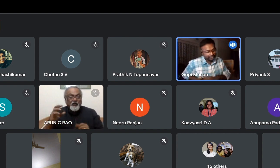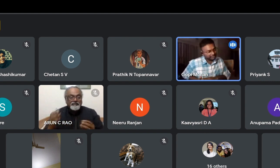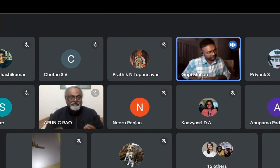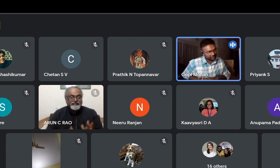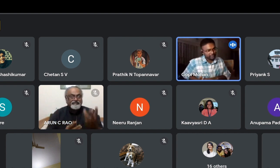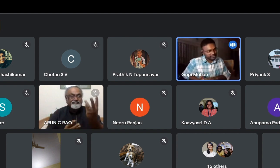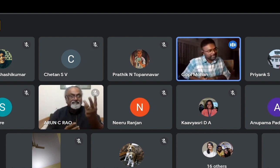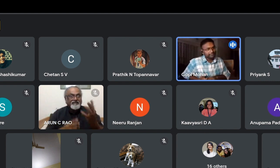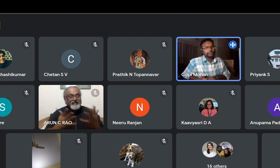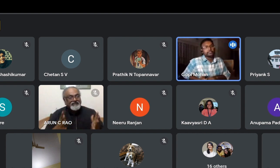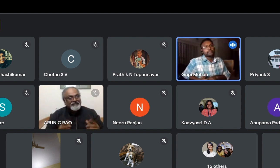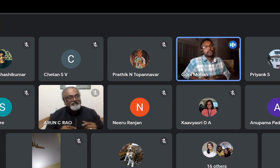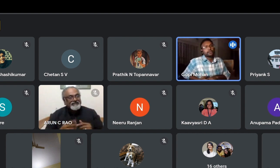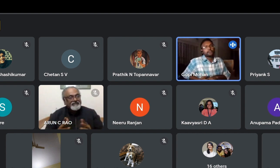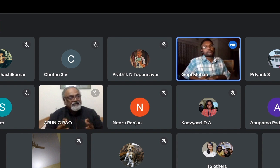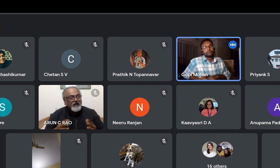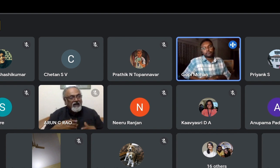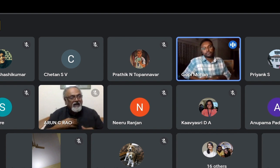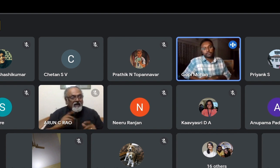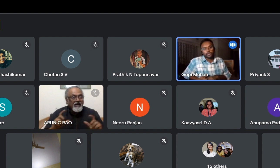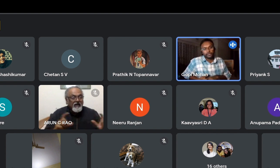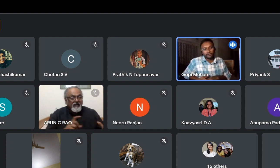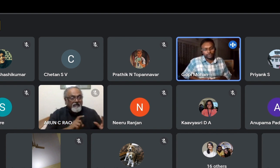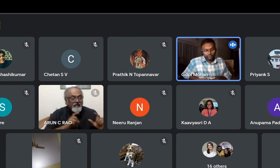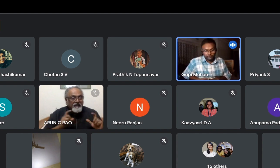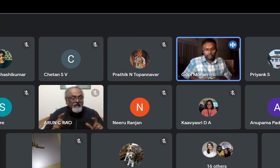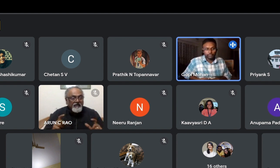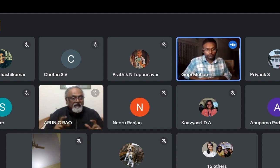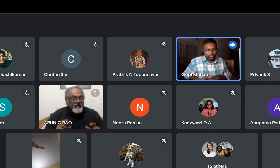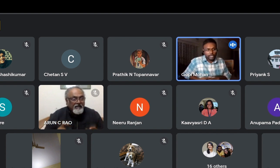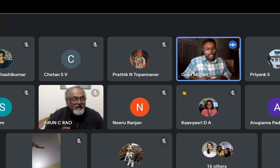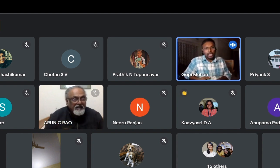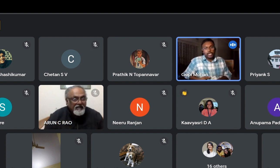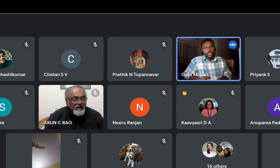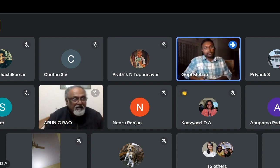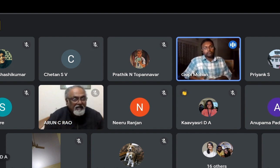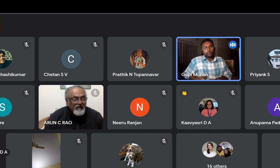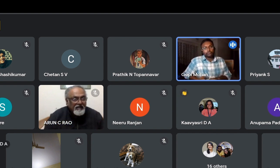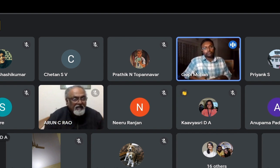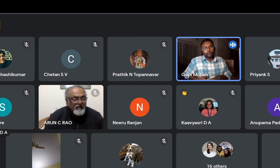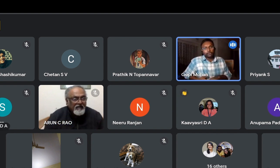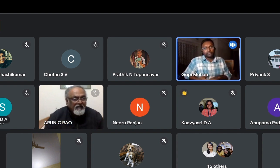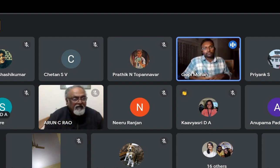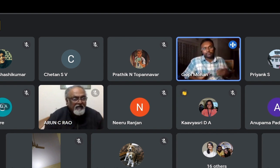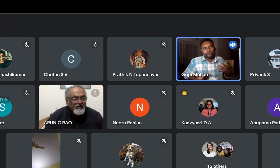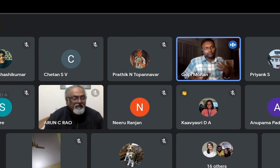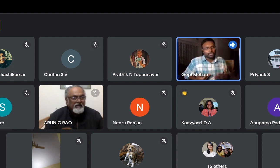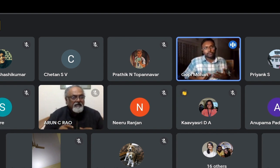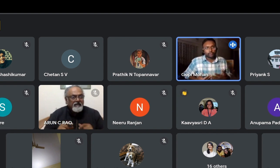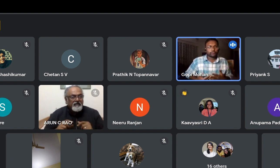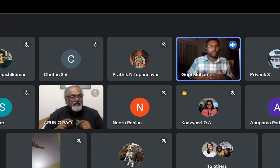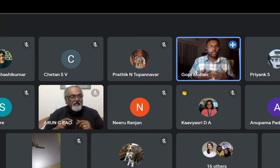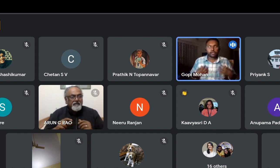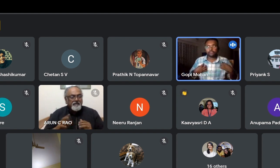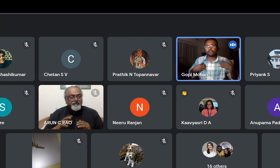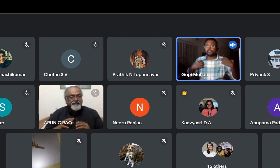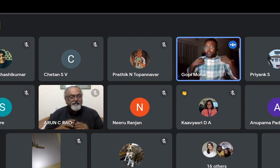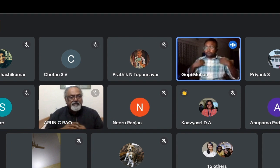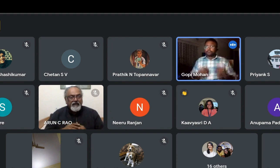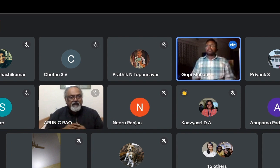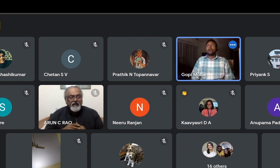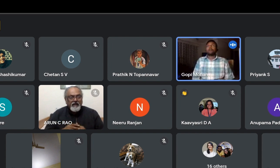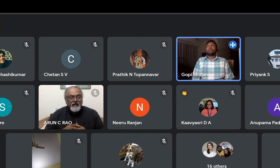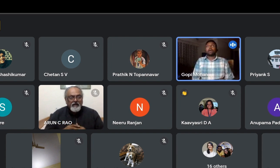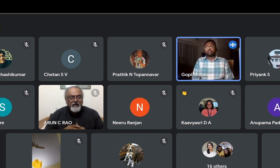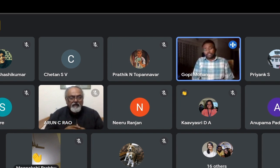I take therapy very actively, and that's something which I would encourage everyone to do. And most importantly, something which is very close to my heart is I